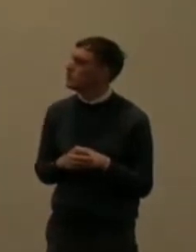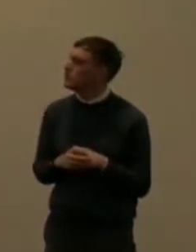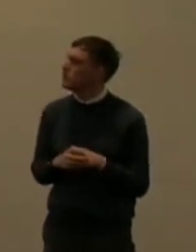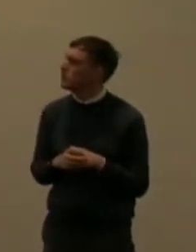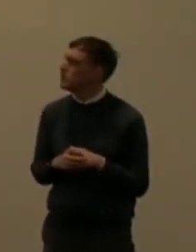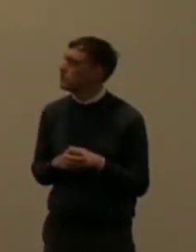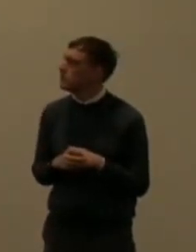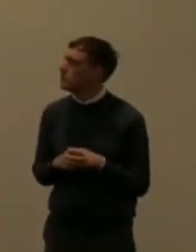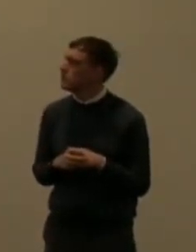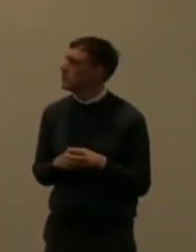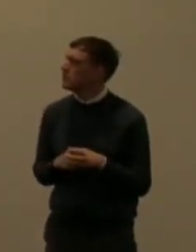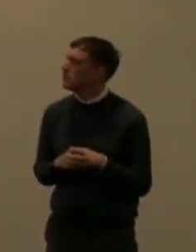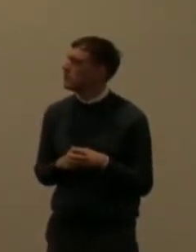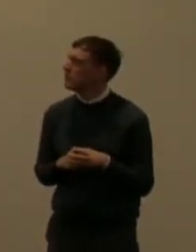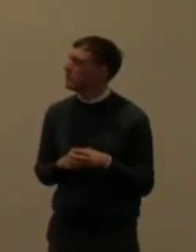further,